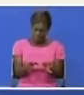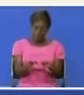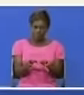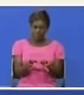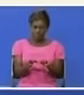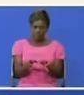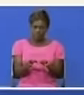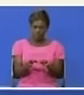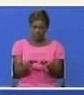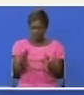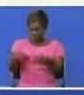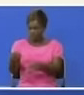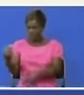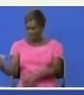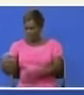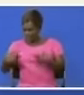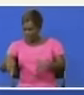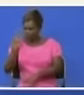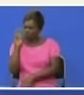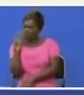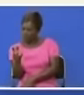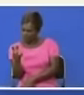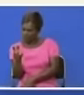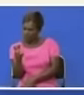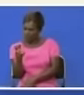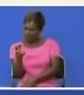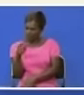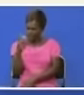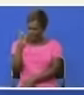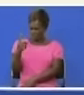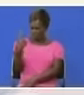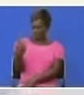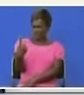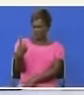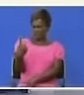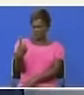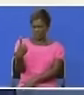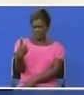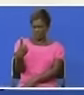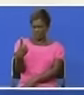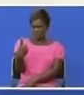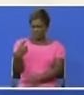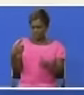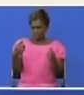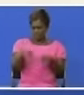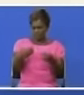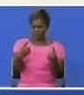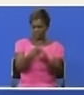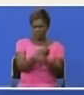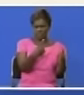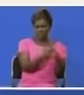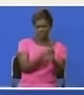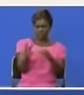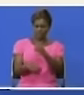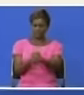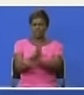you subscribe for your kids and you allow them to watch, they are exposed. In fact, I saw one of them where they're giving even various, you know,